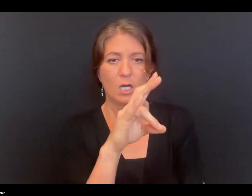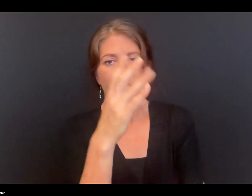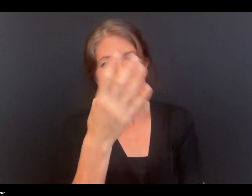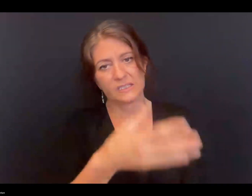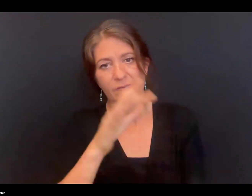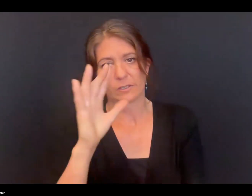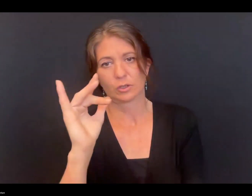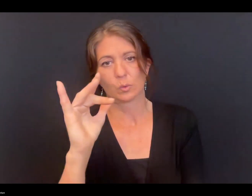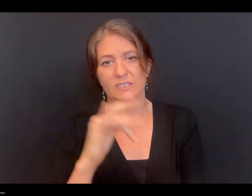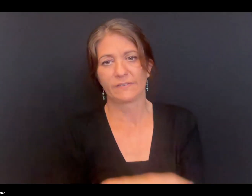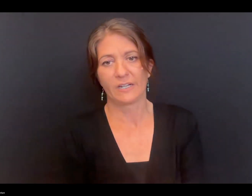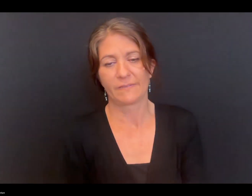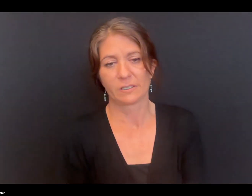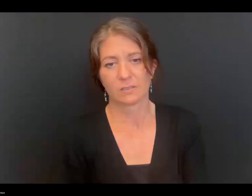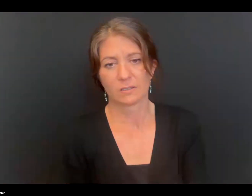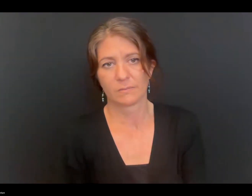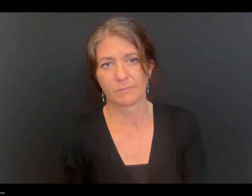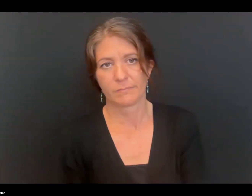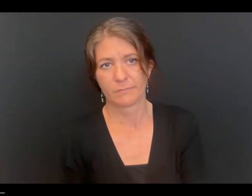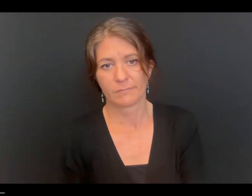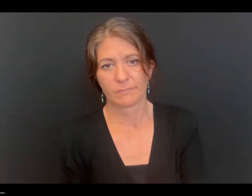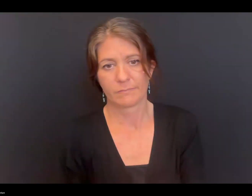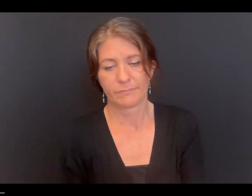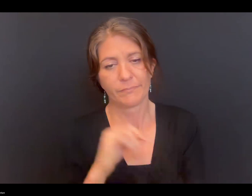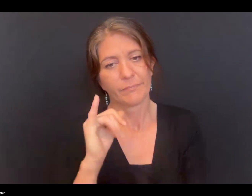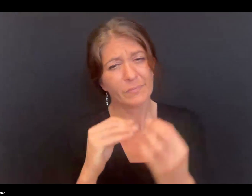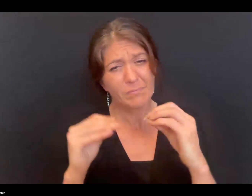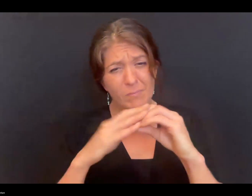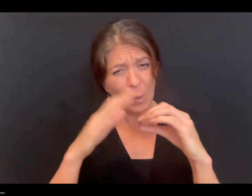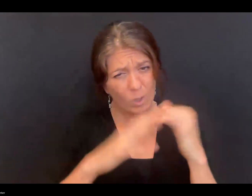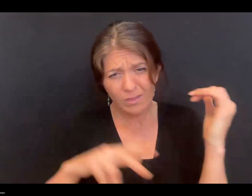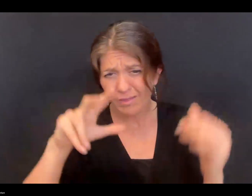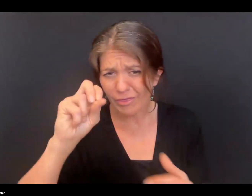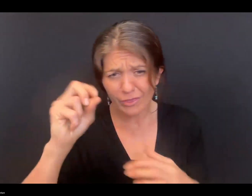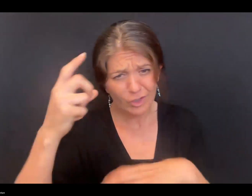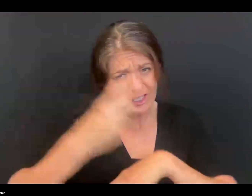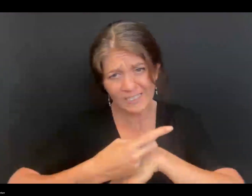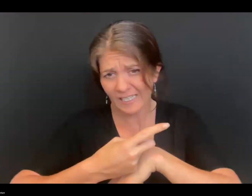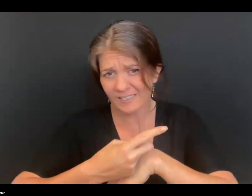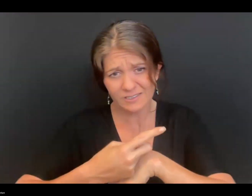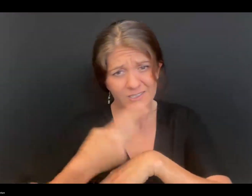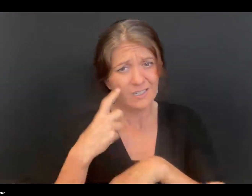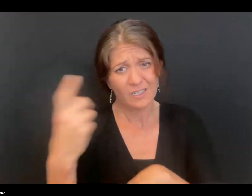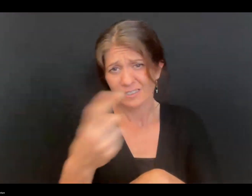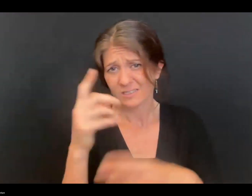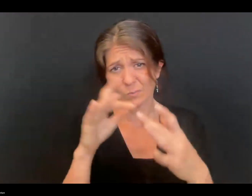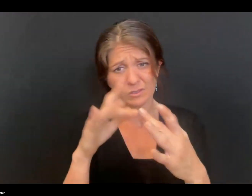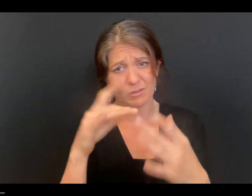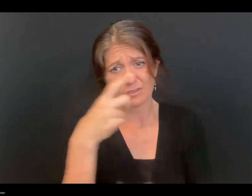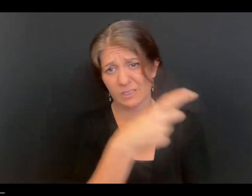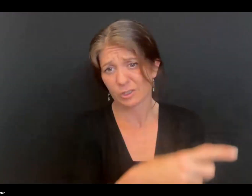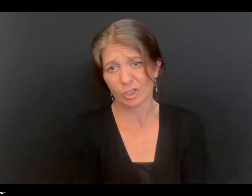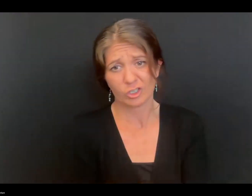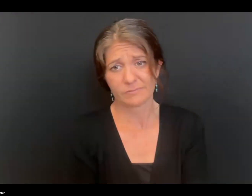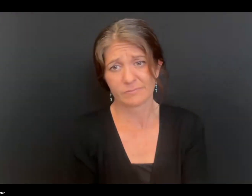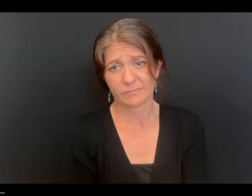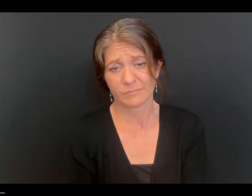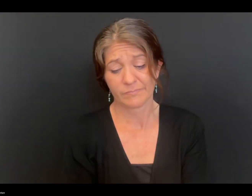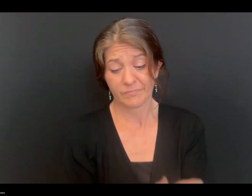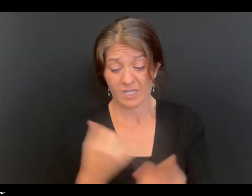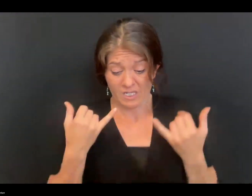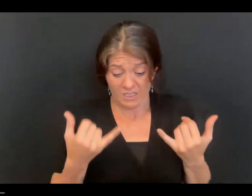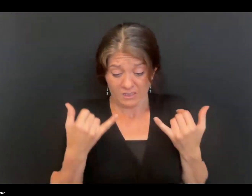7/25. So that was more than 30 days for someone to contact her. And as of today, I